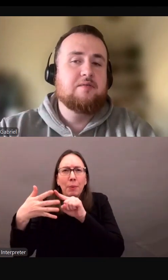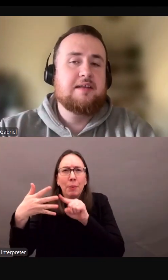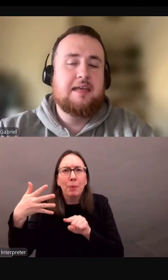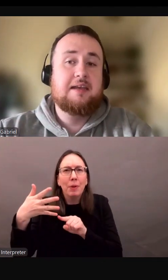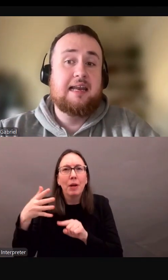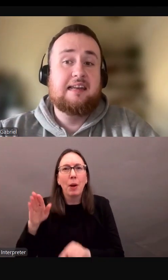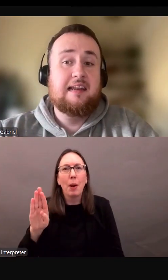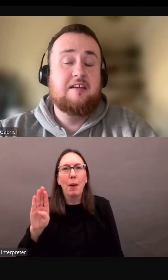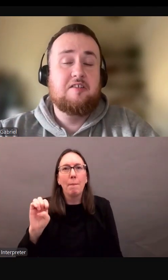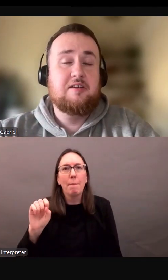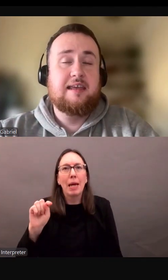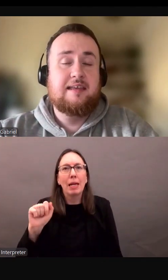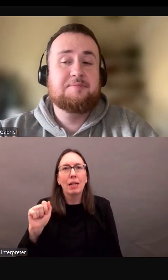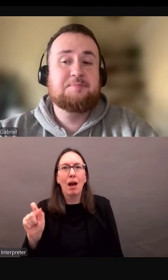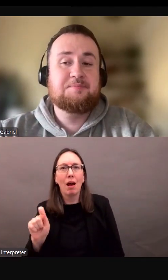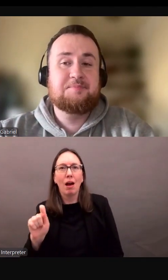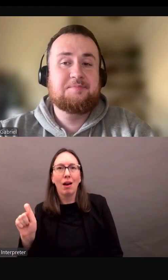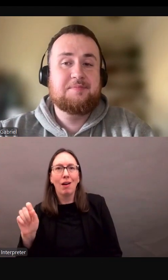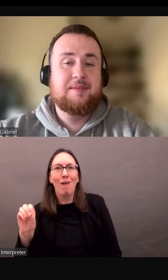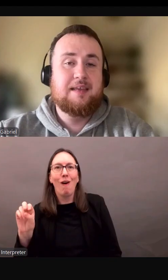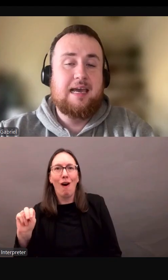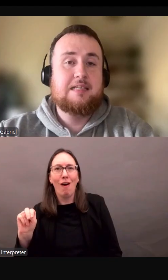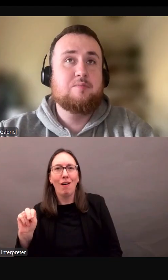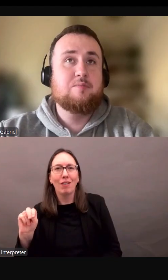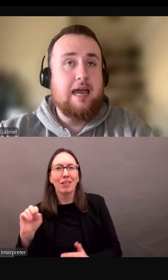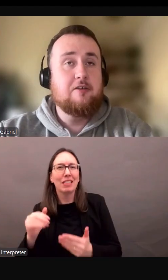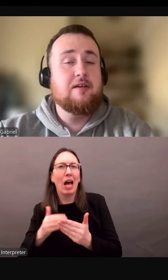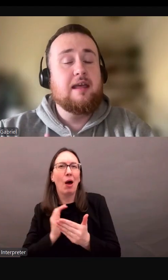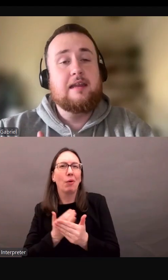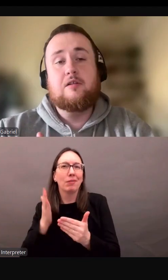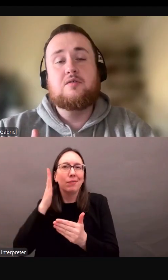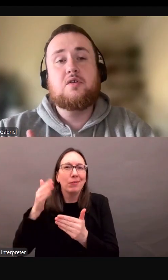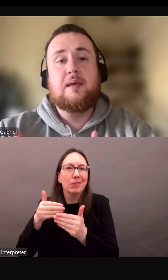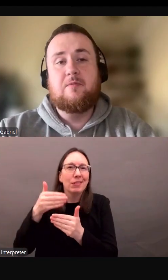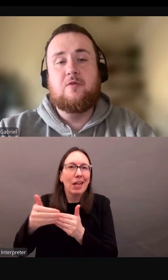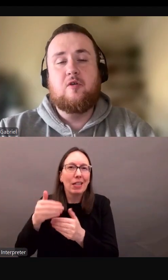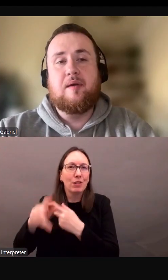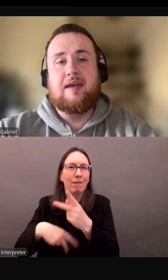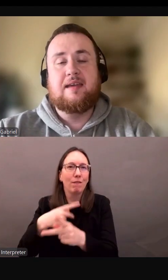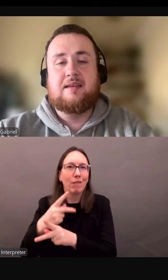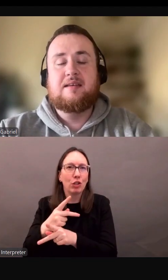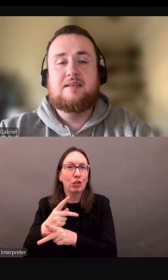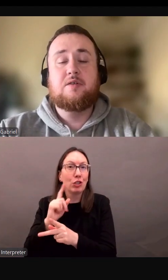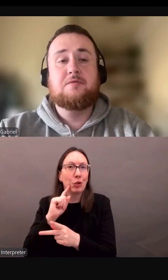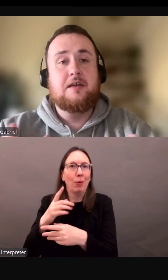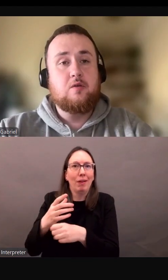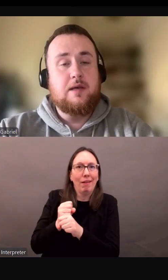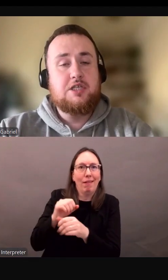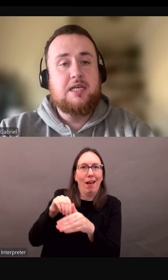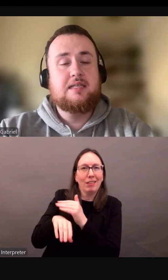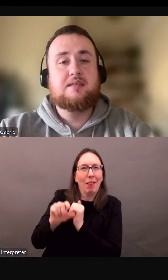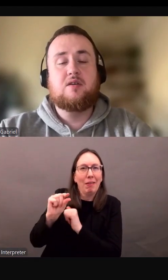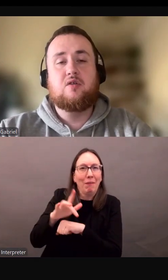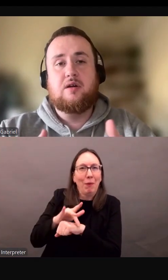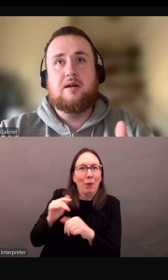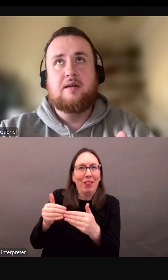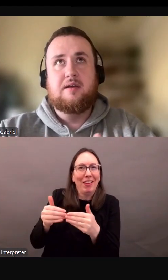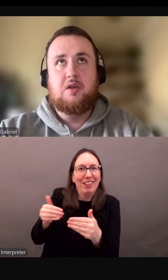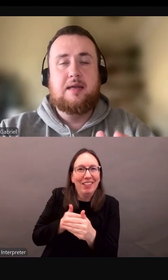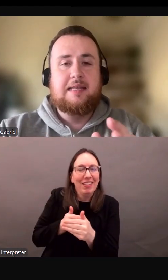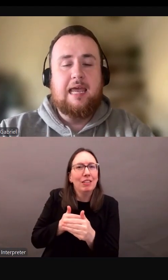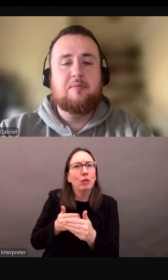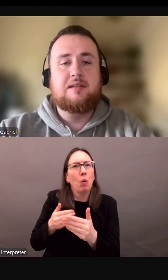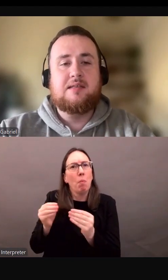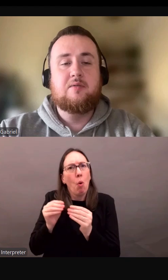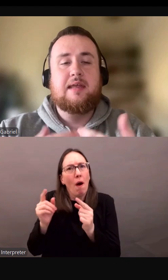version of it that you get a little early. It's more accurate, and it'll also keep formatting. So if you had questions or you